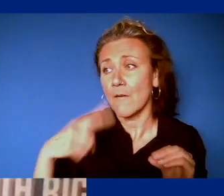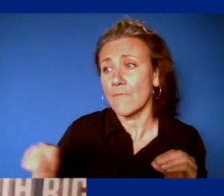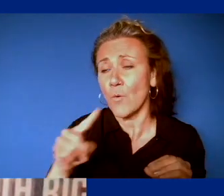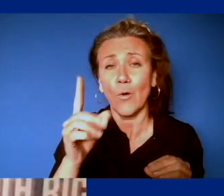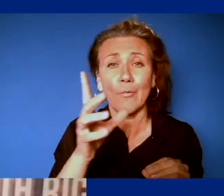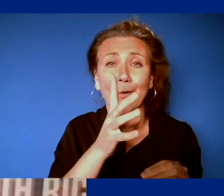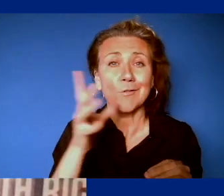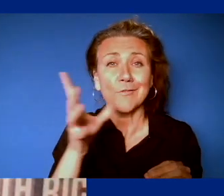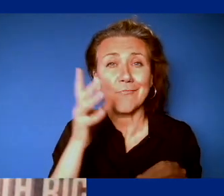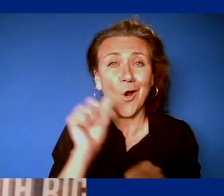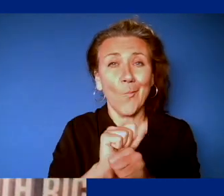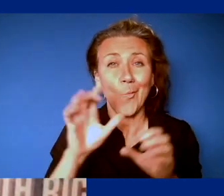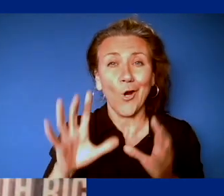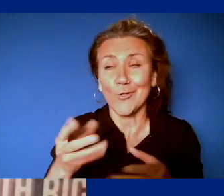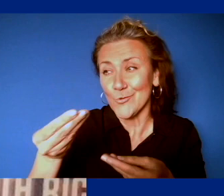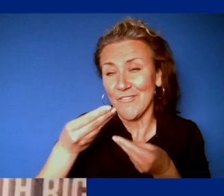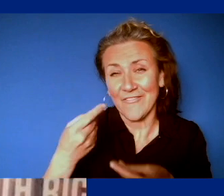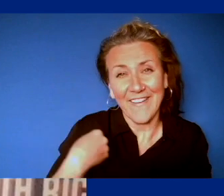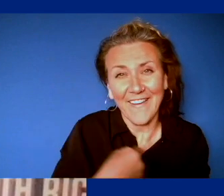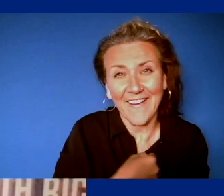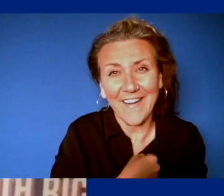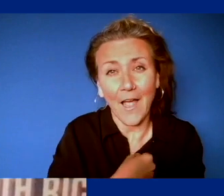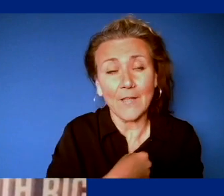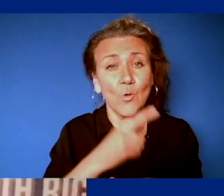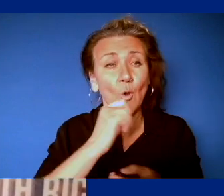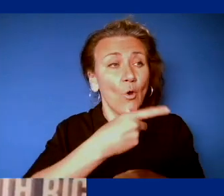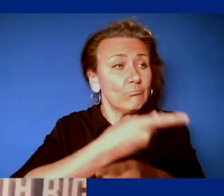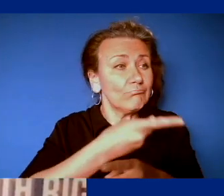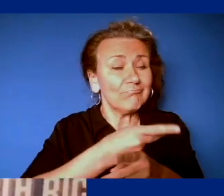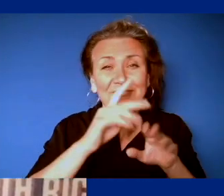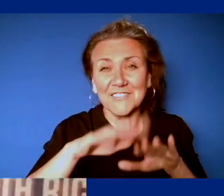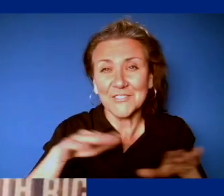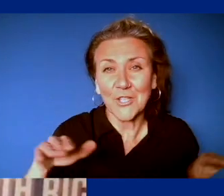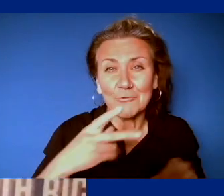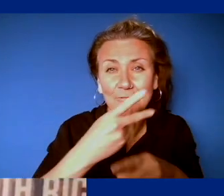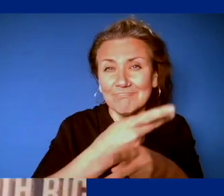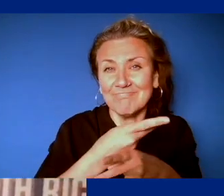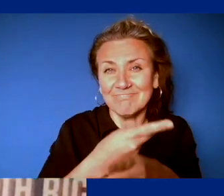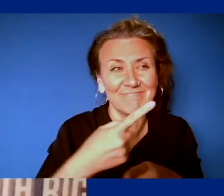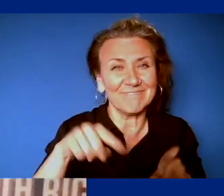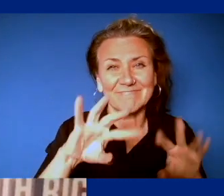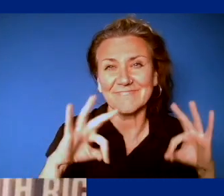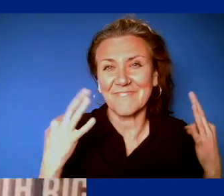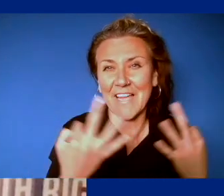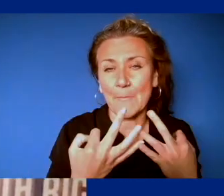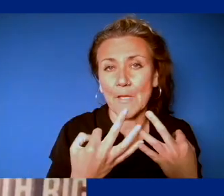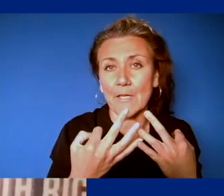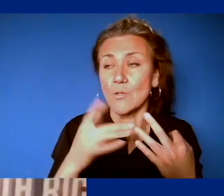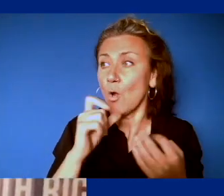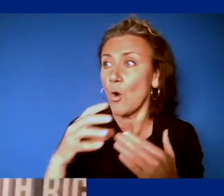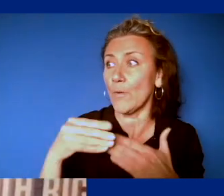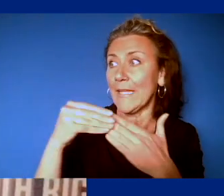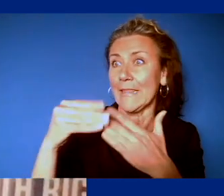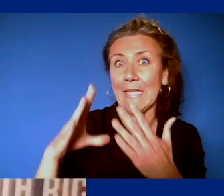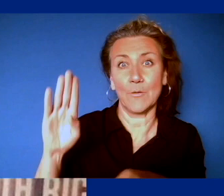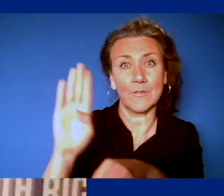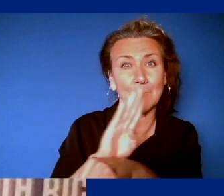the farm worker women who feed us, to the domestic workers who care for our children and our families, to the